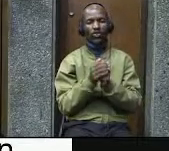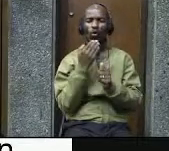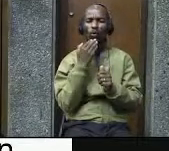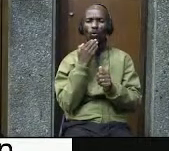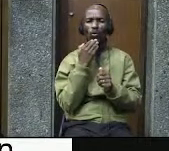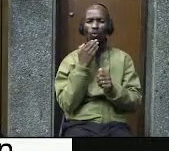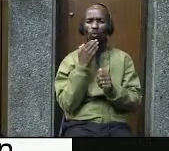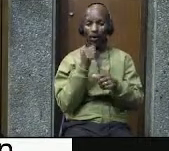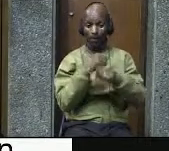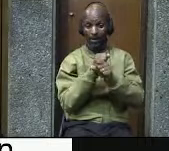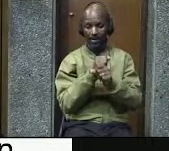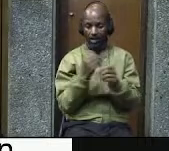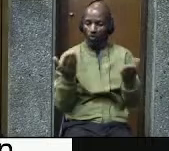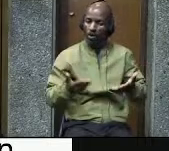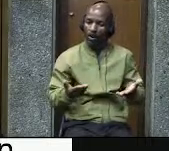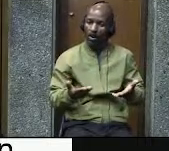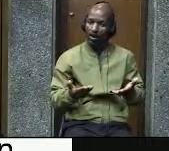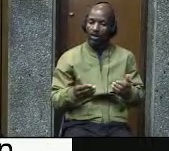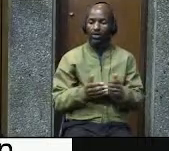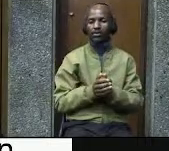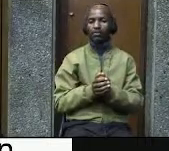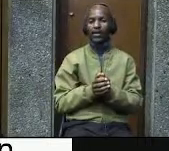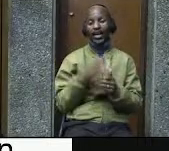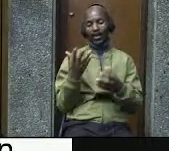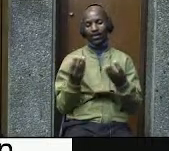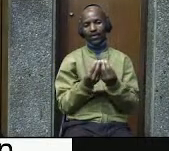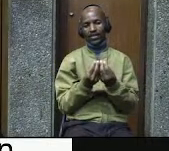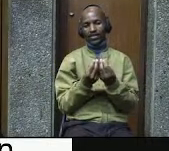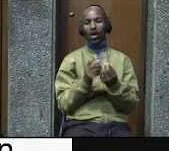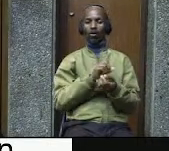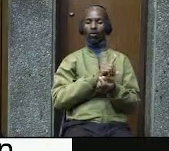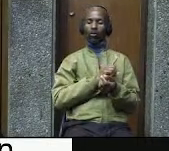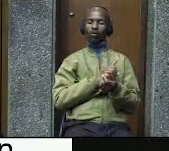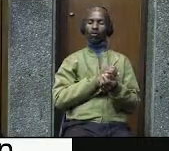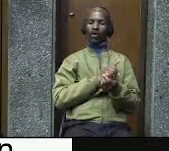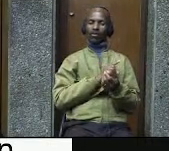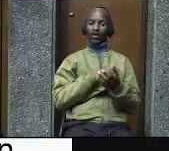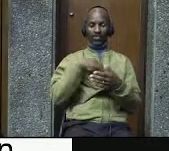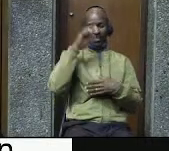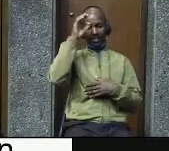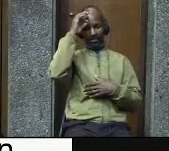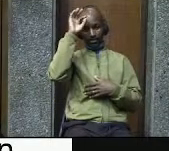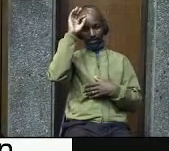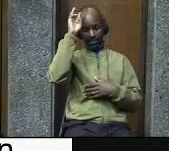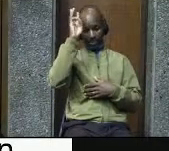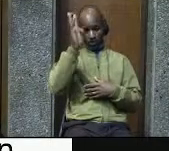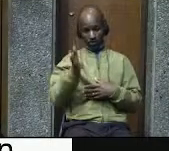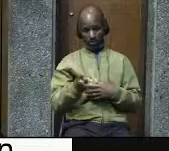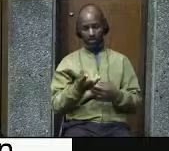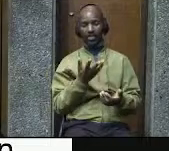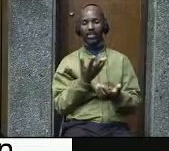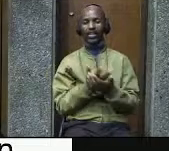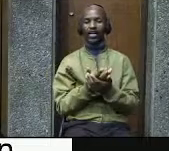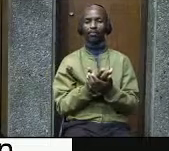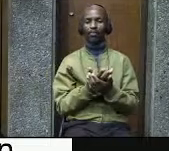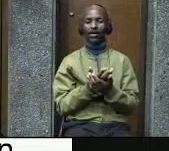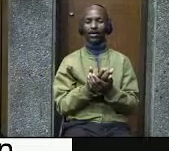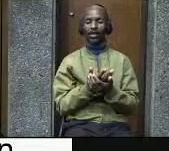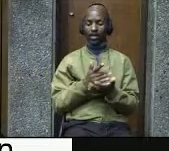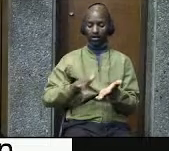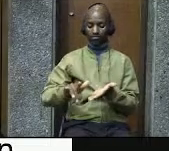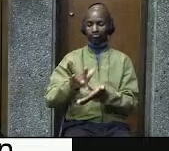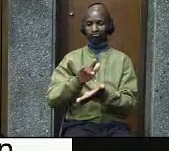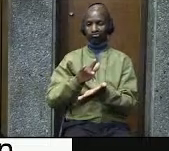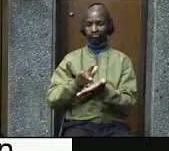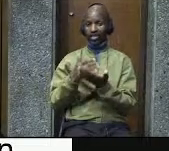has expropriated where and so forth, so that government can be in a position